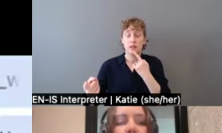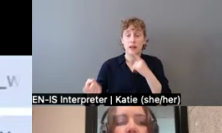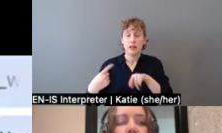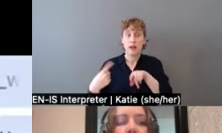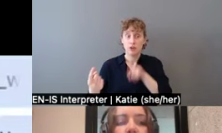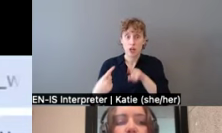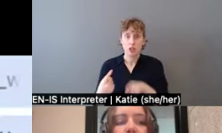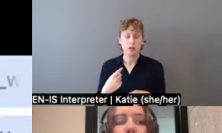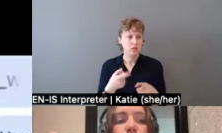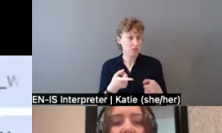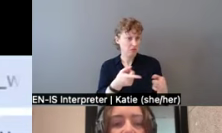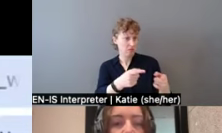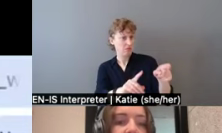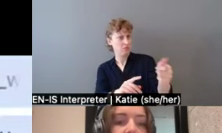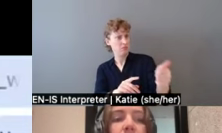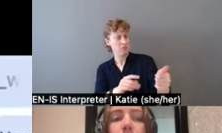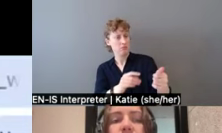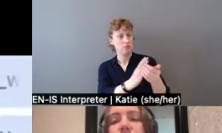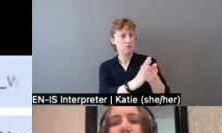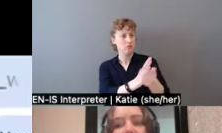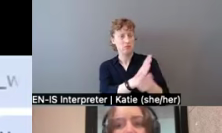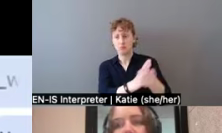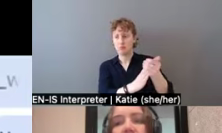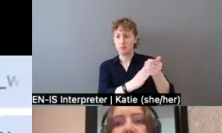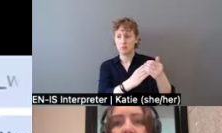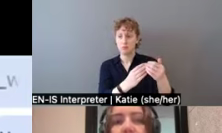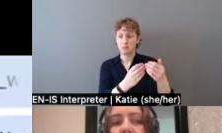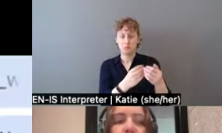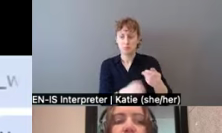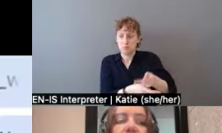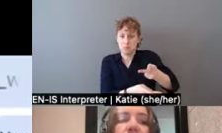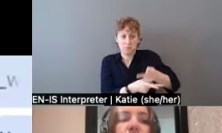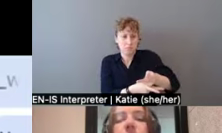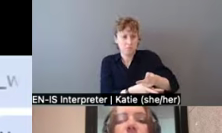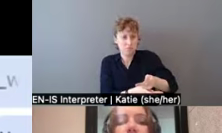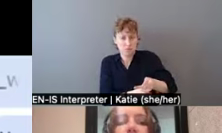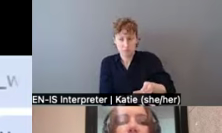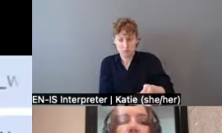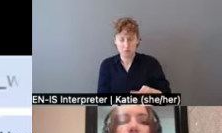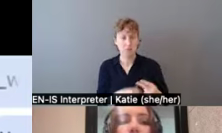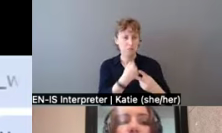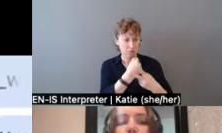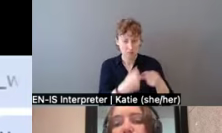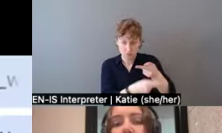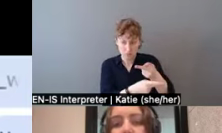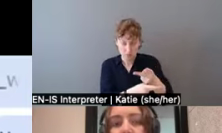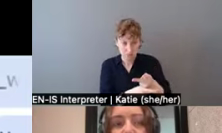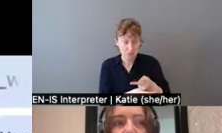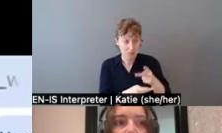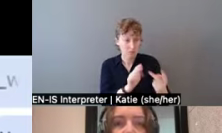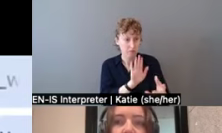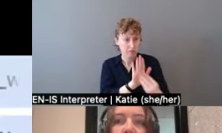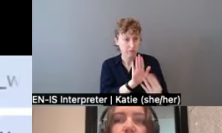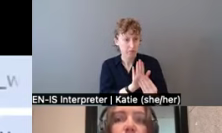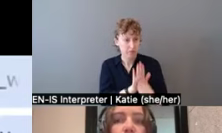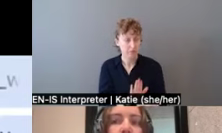have to do it at once, but you never know. Like in principle, it should be saved, but just to be sure,